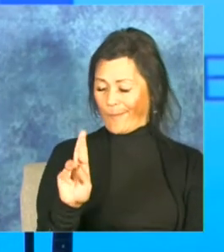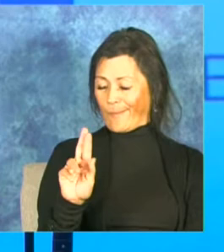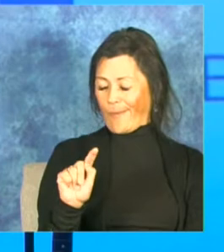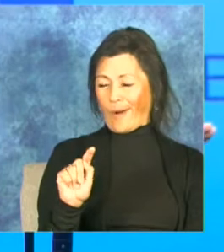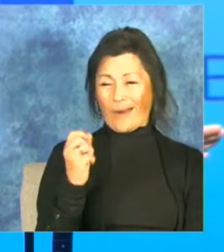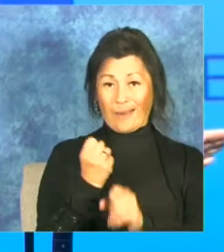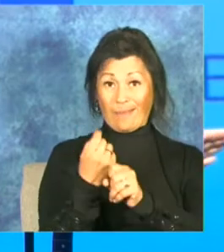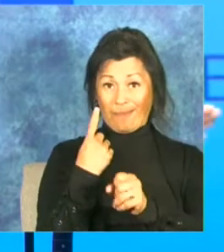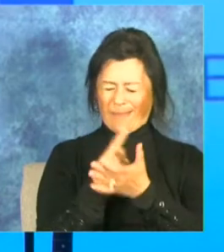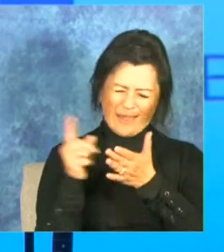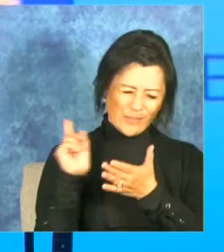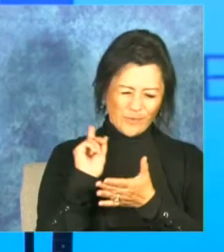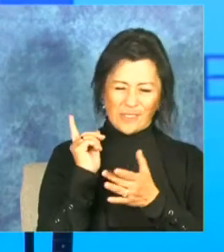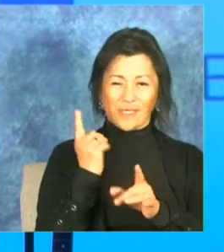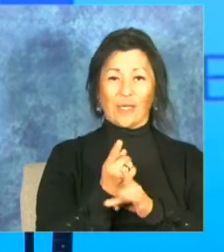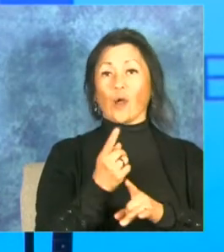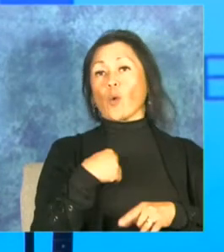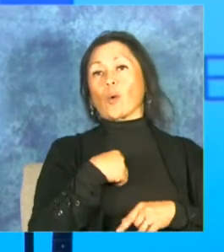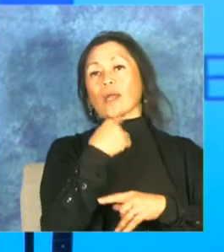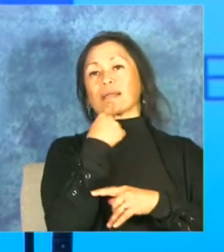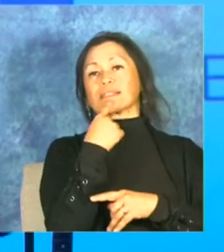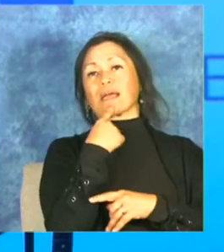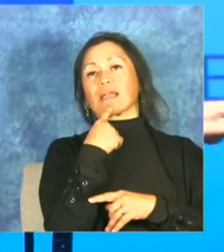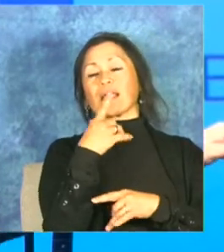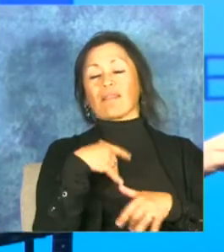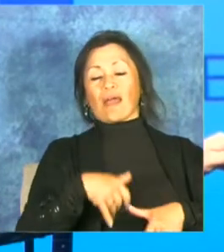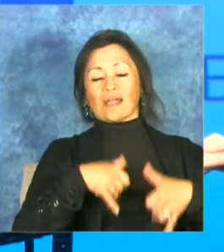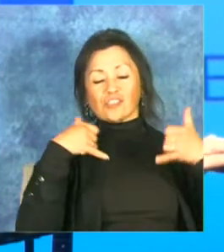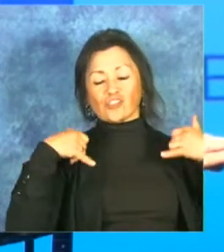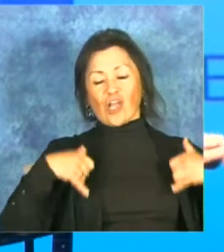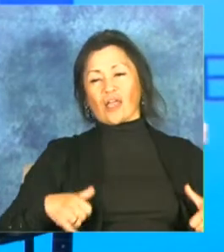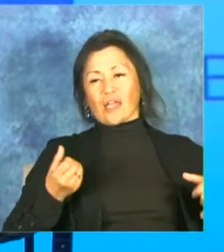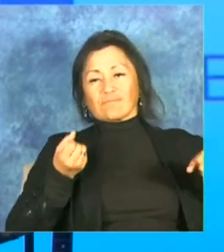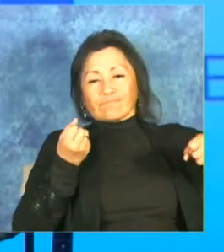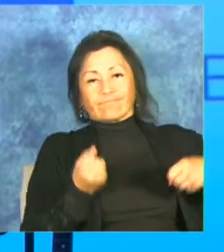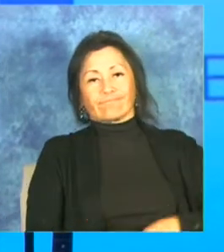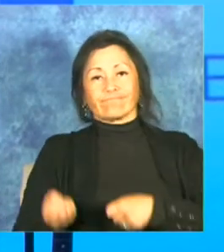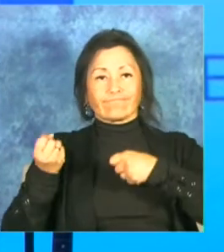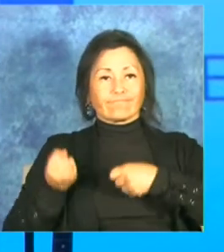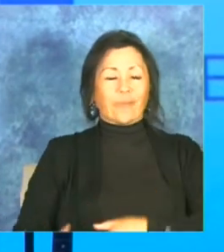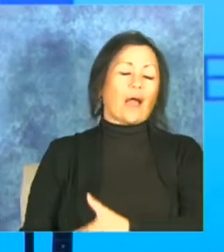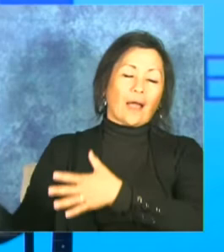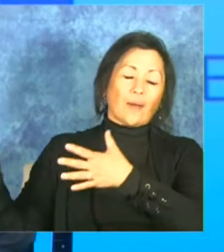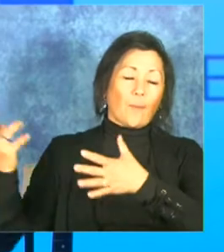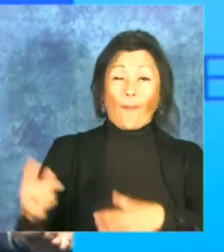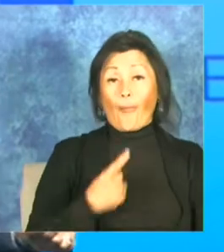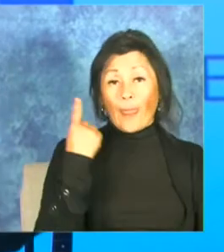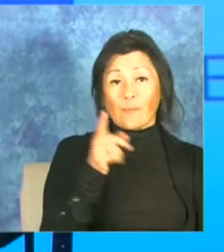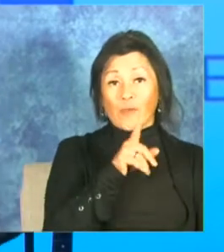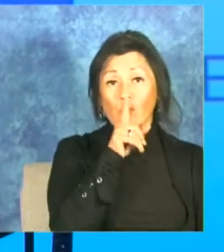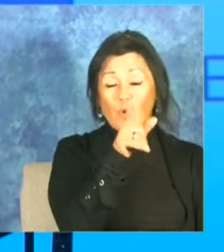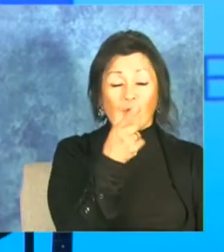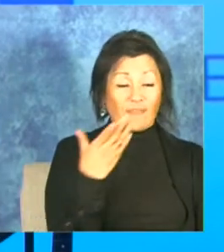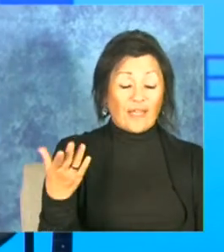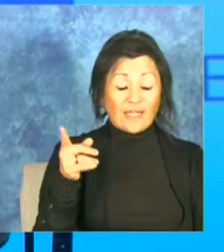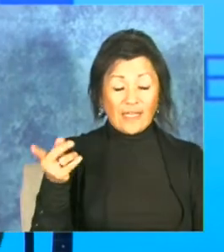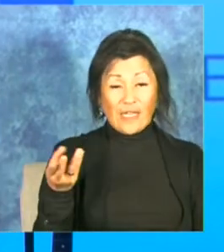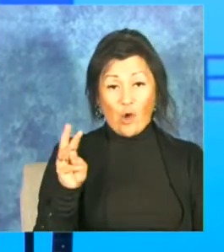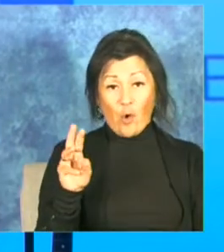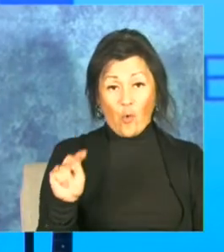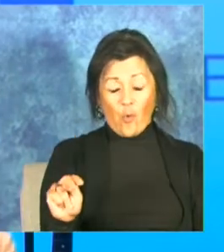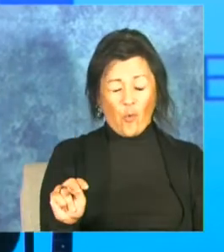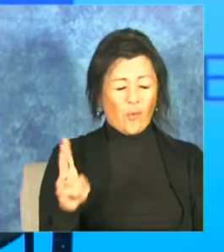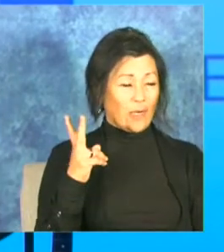Bartimaeus? What did I tell you when he threw that old coat? The only real possession he had that was